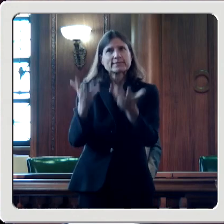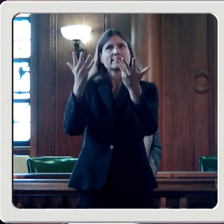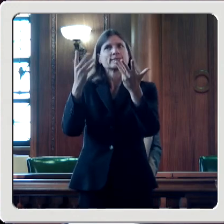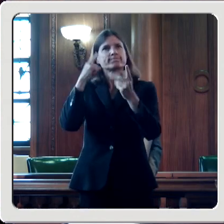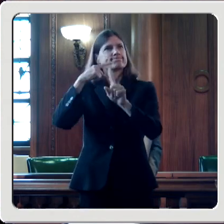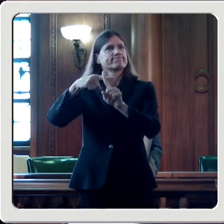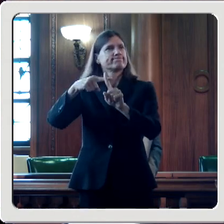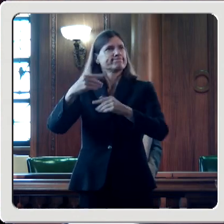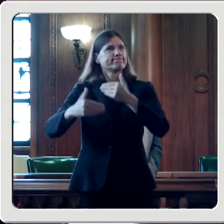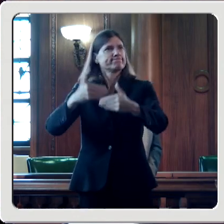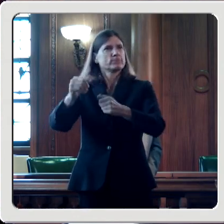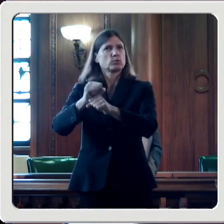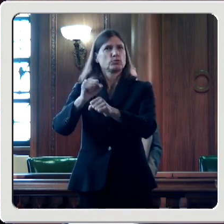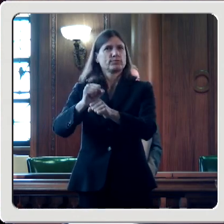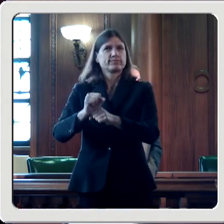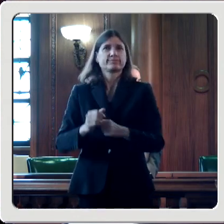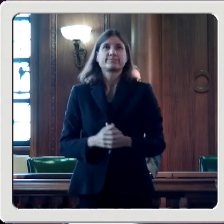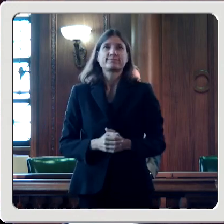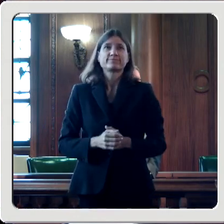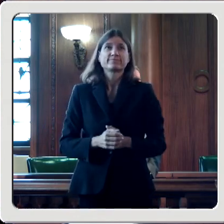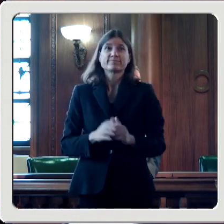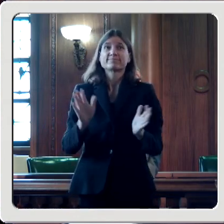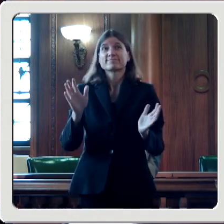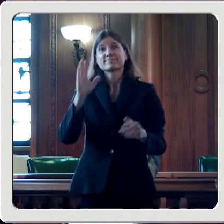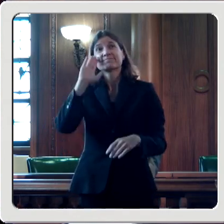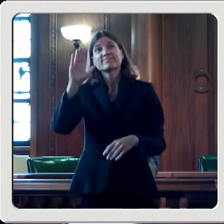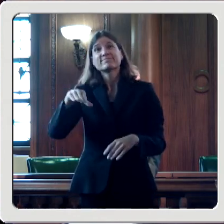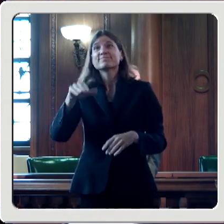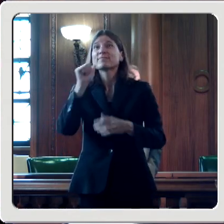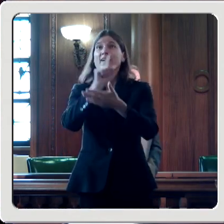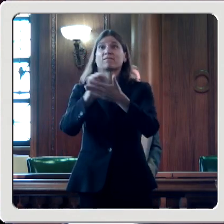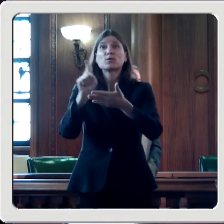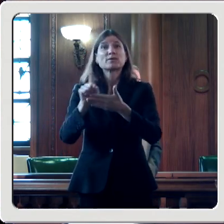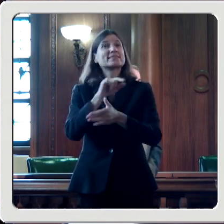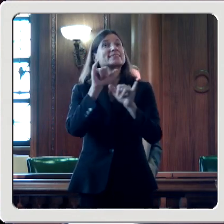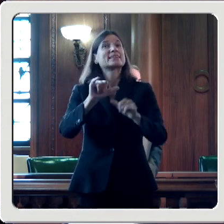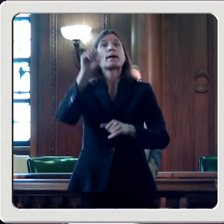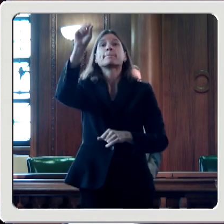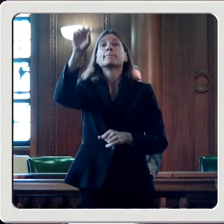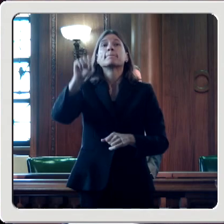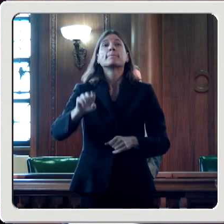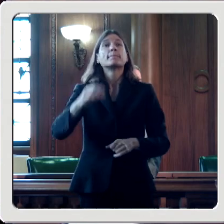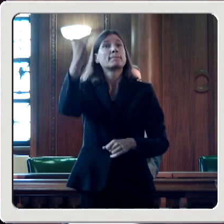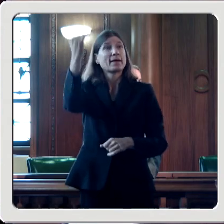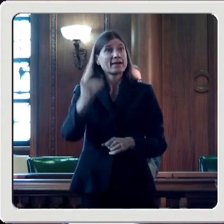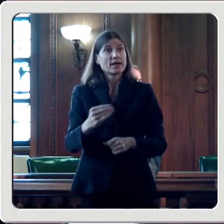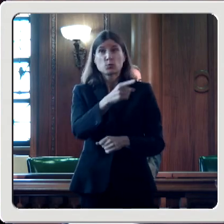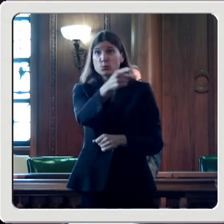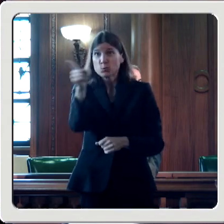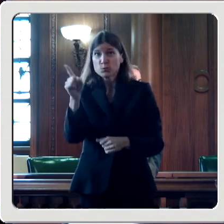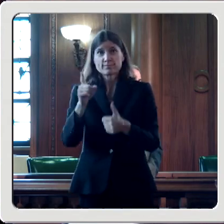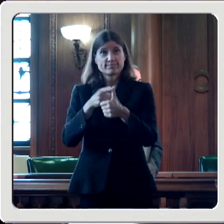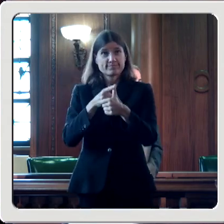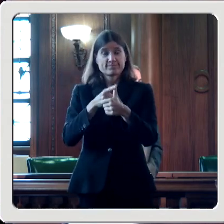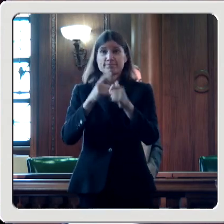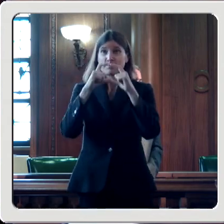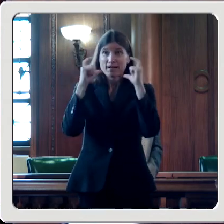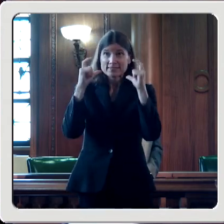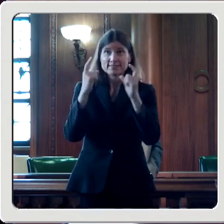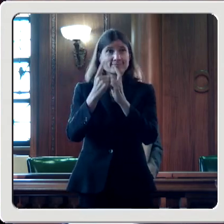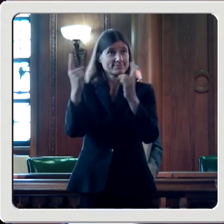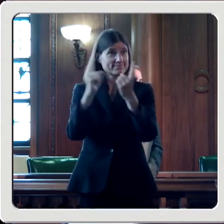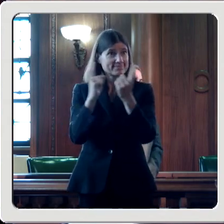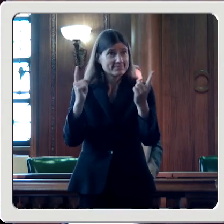the standard advice that we give around hand washing, mask wearing, and social distancing as really being the key to